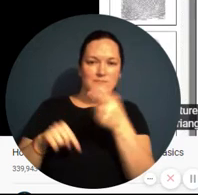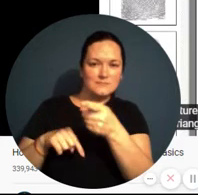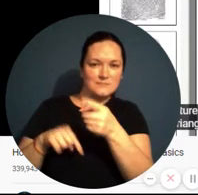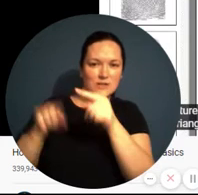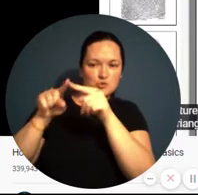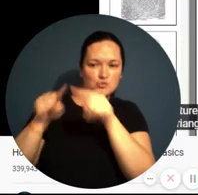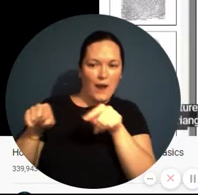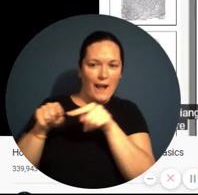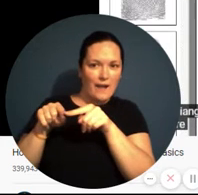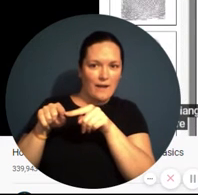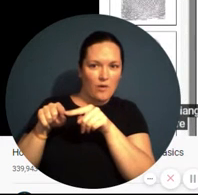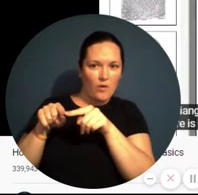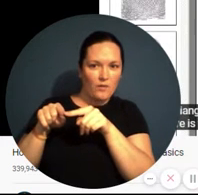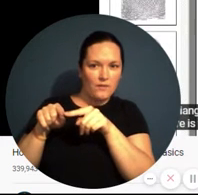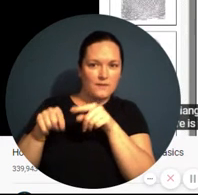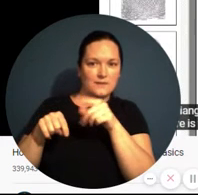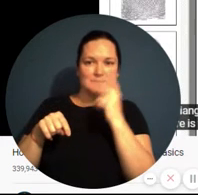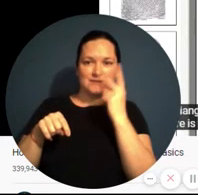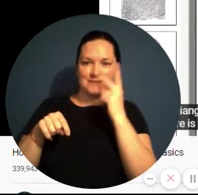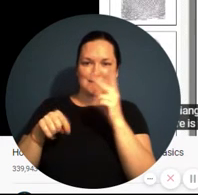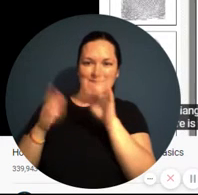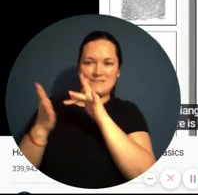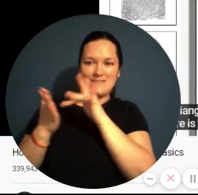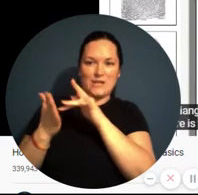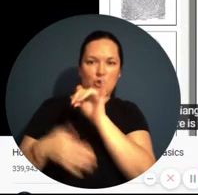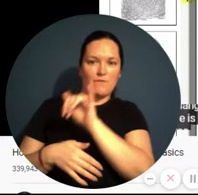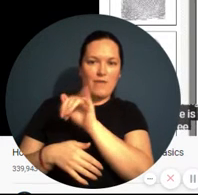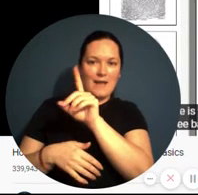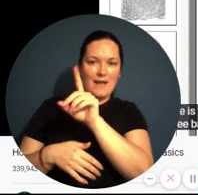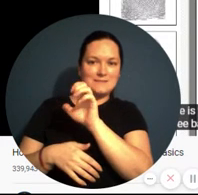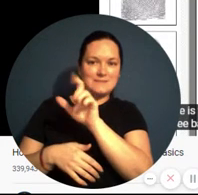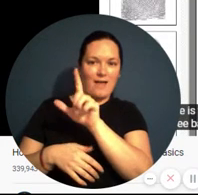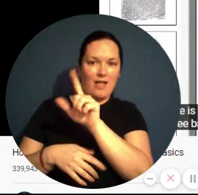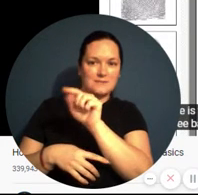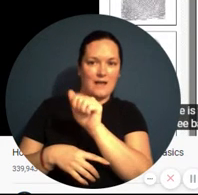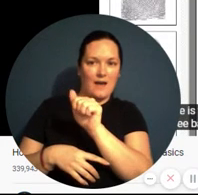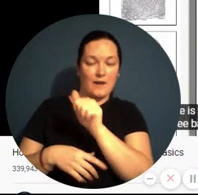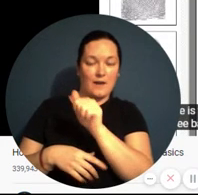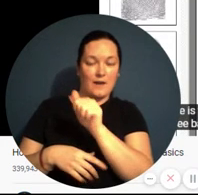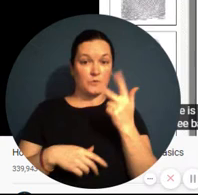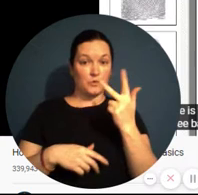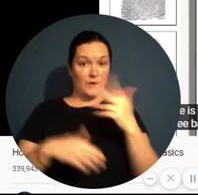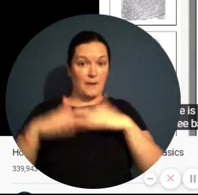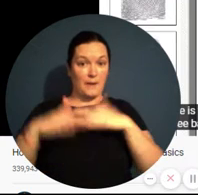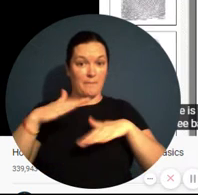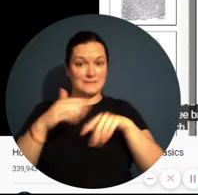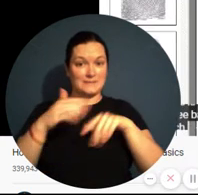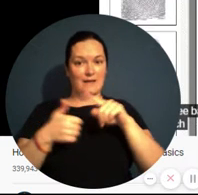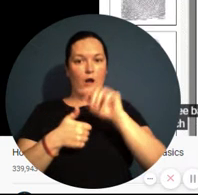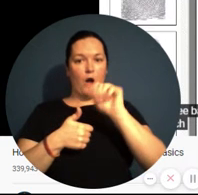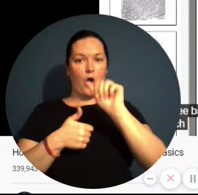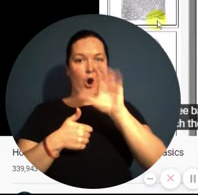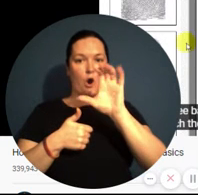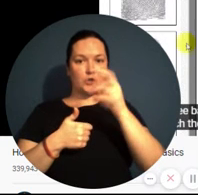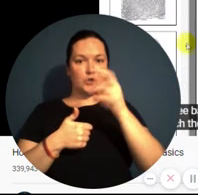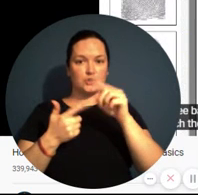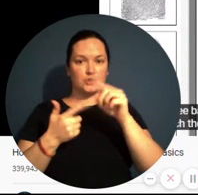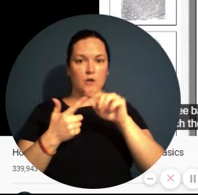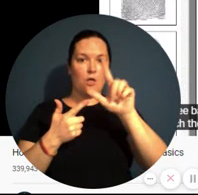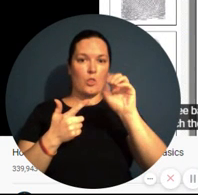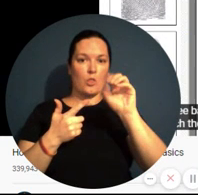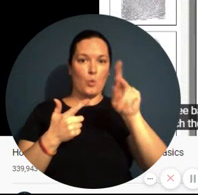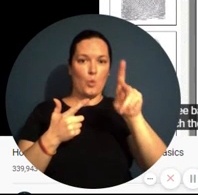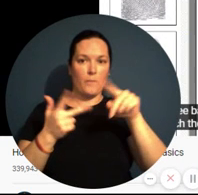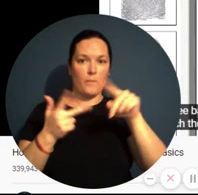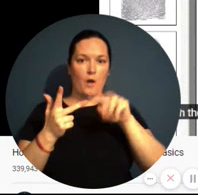can see right here is the center of this delta. The three basic fingerprint patterns are the arch, the loop, and the whorl.